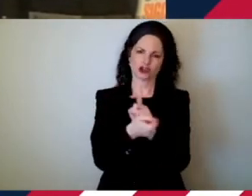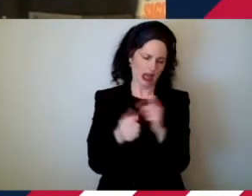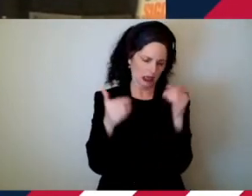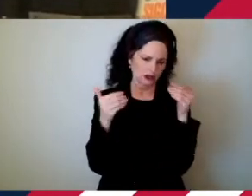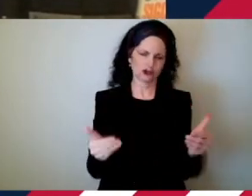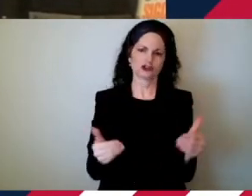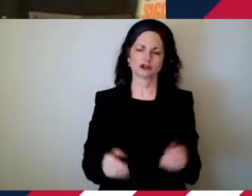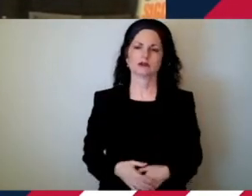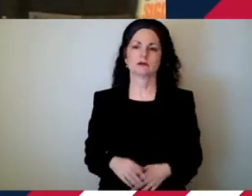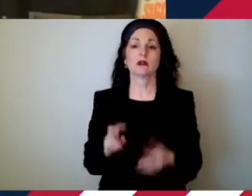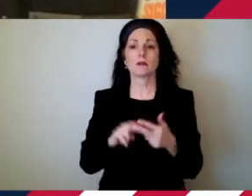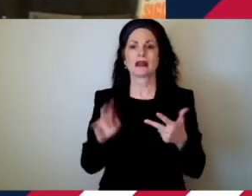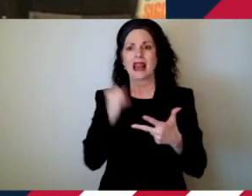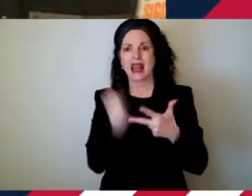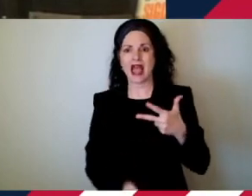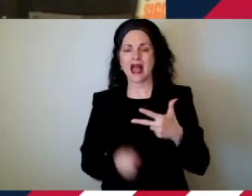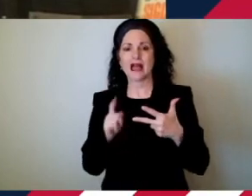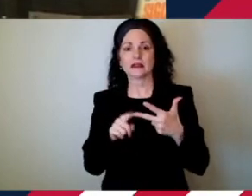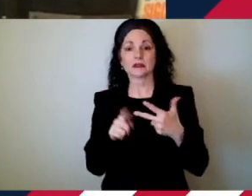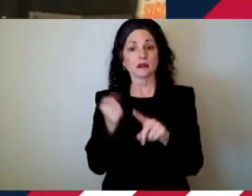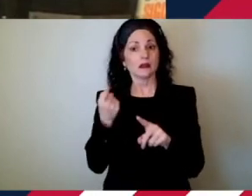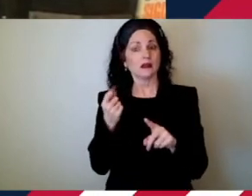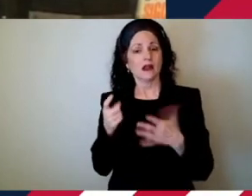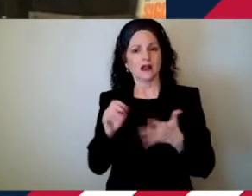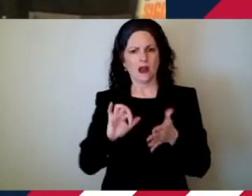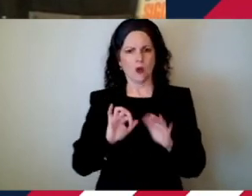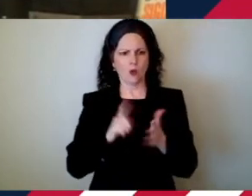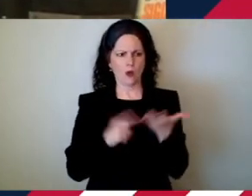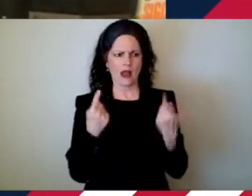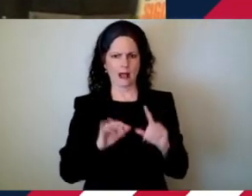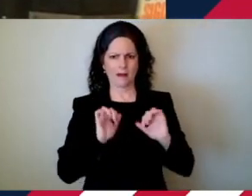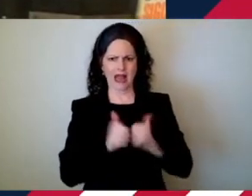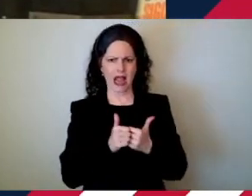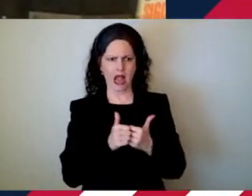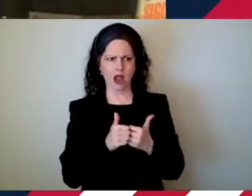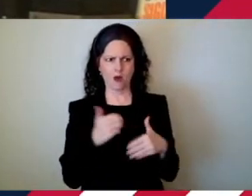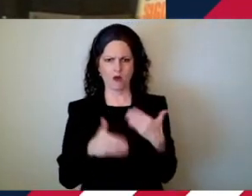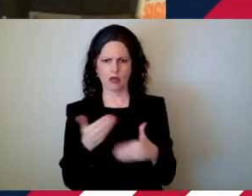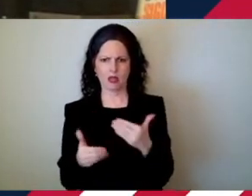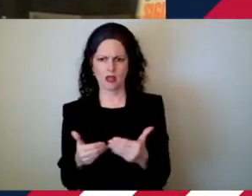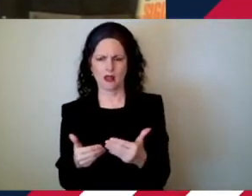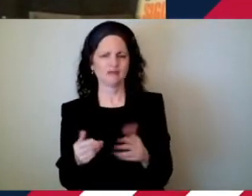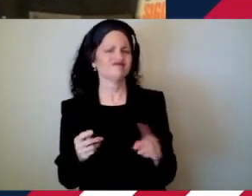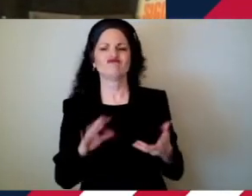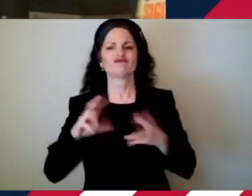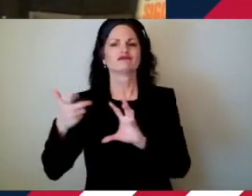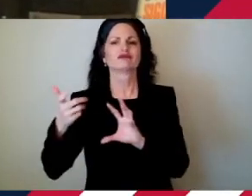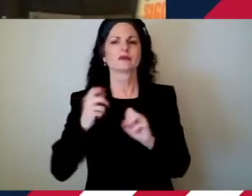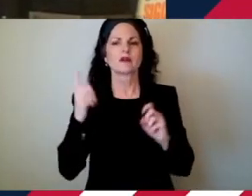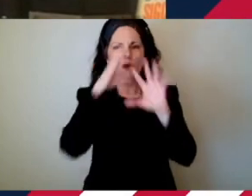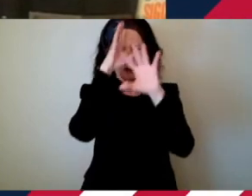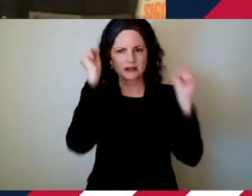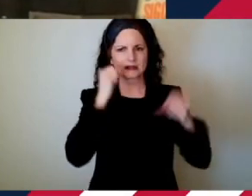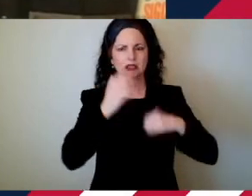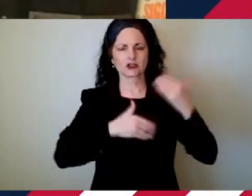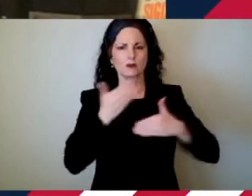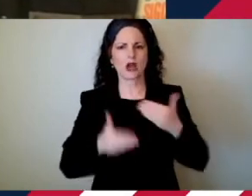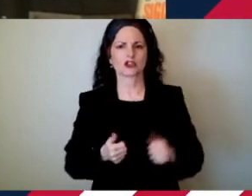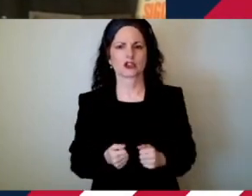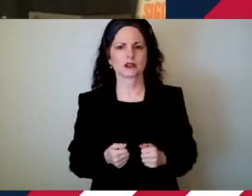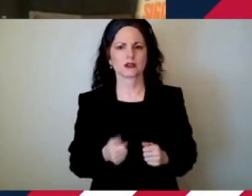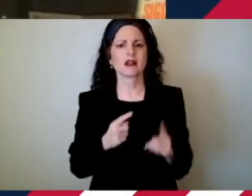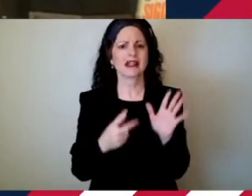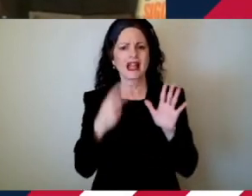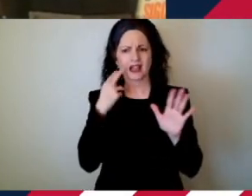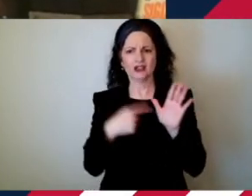undermined public confidence in the party and our presidential selection process. Here are just some of the national headlines surrounding the